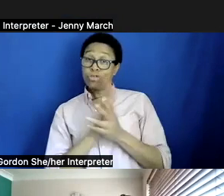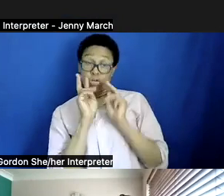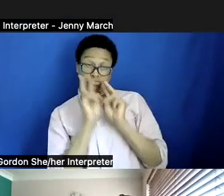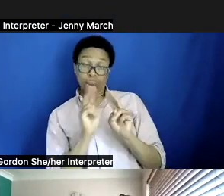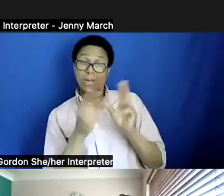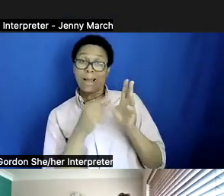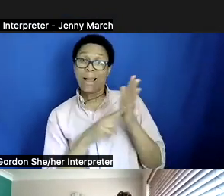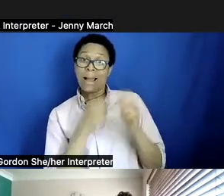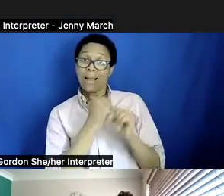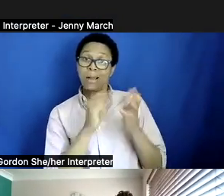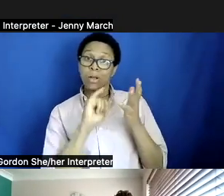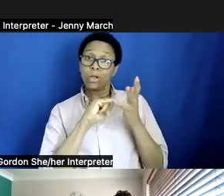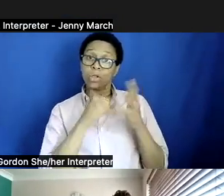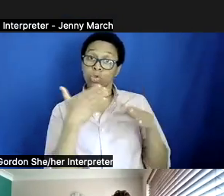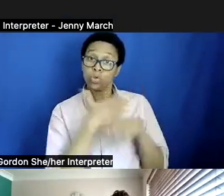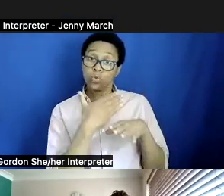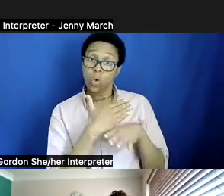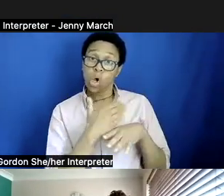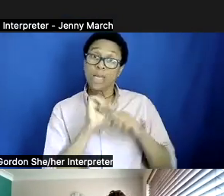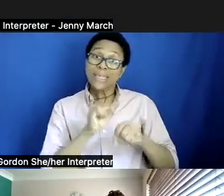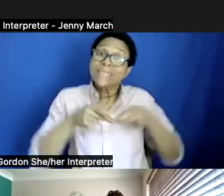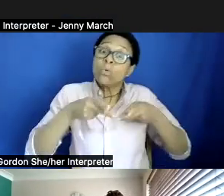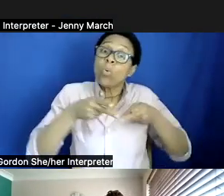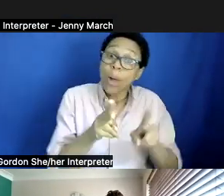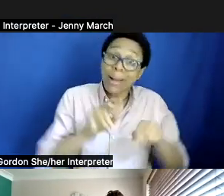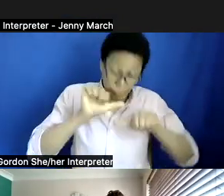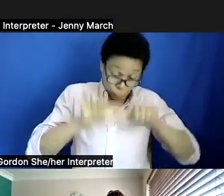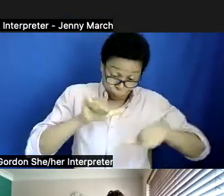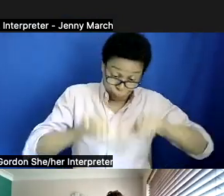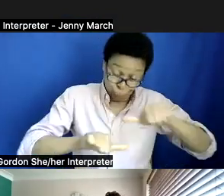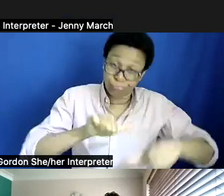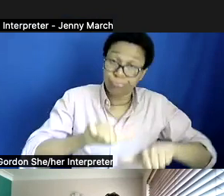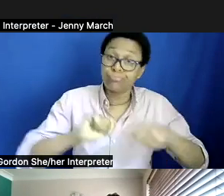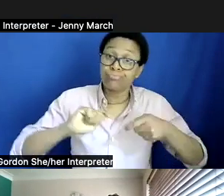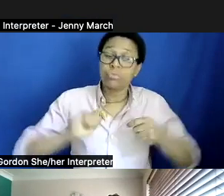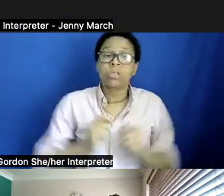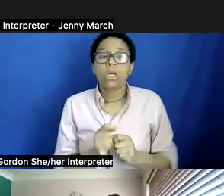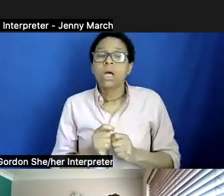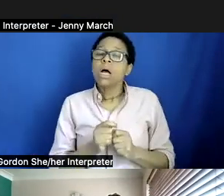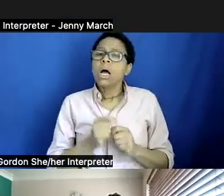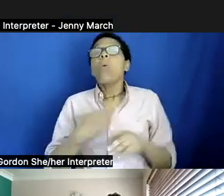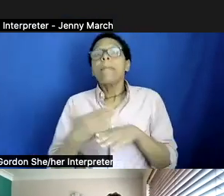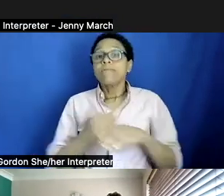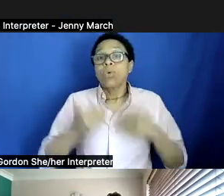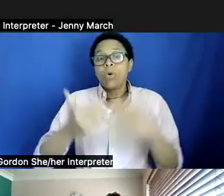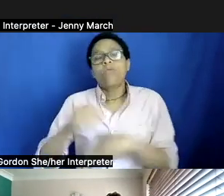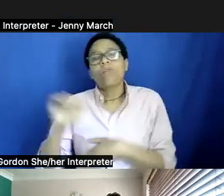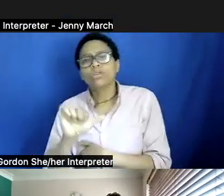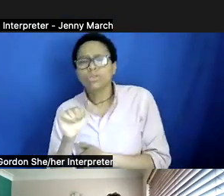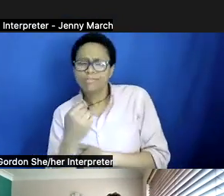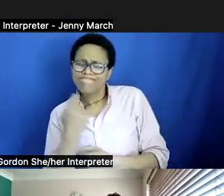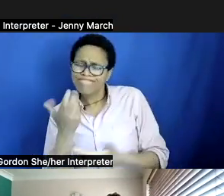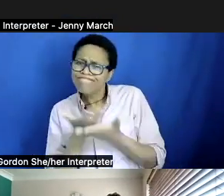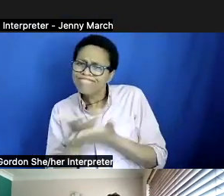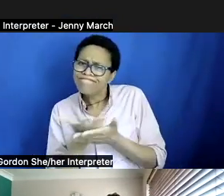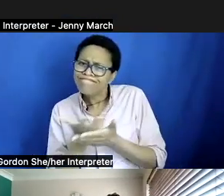Oh, before I move on, I should say as well, whilst we're discussing how work is preserved or not,